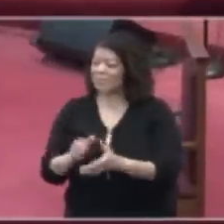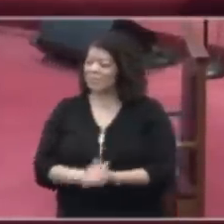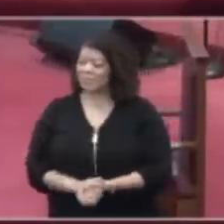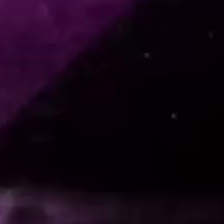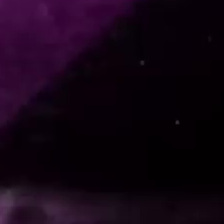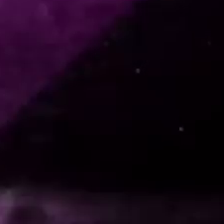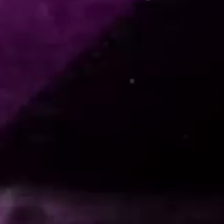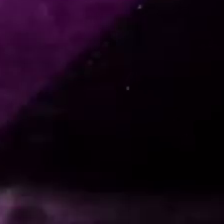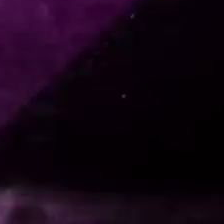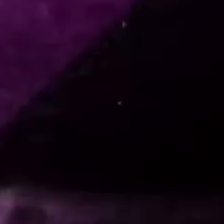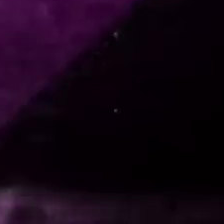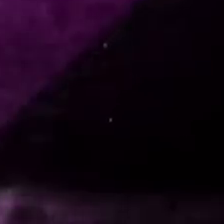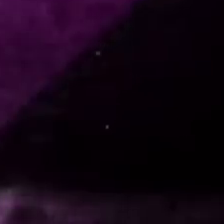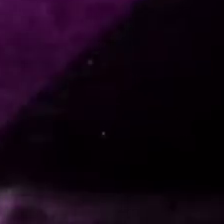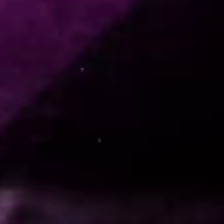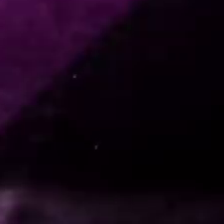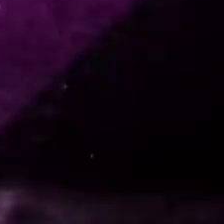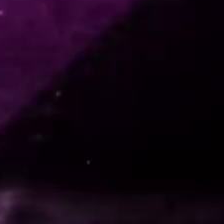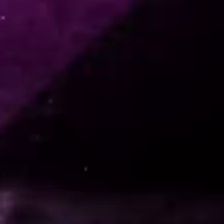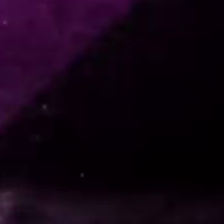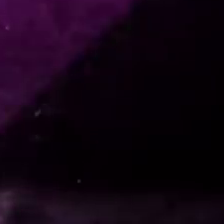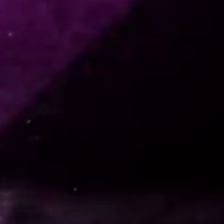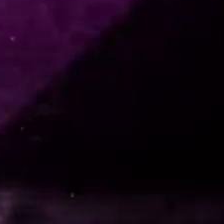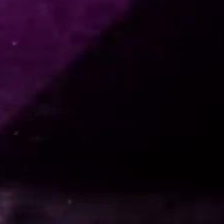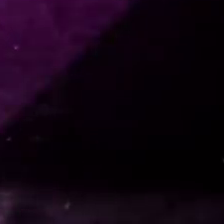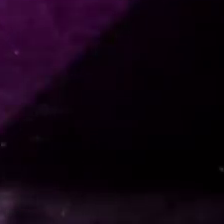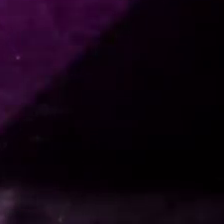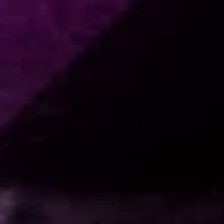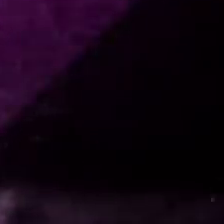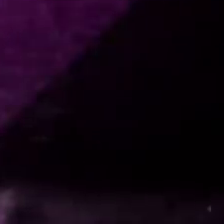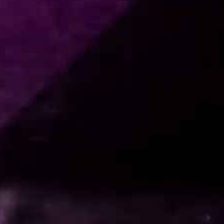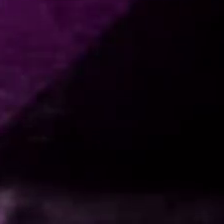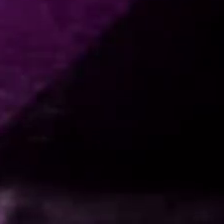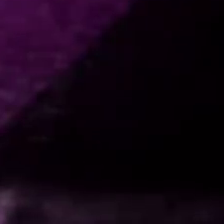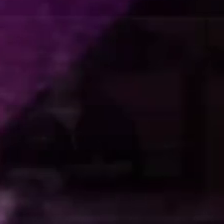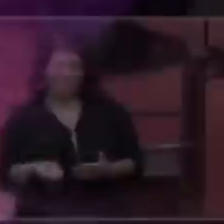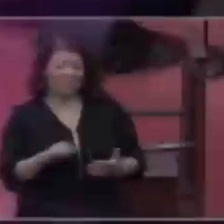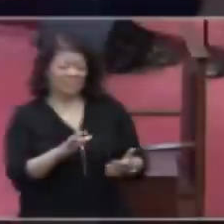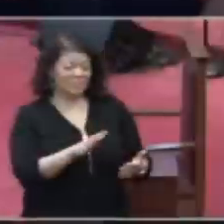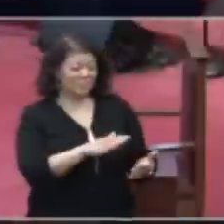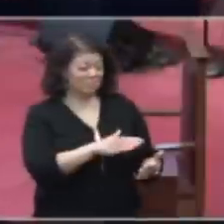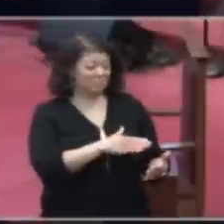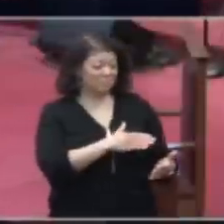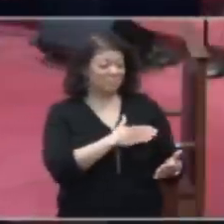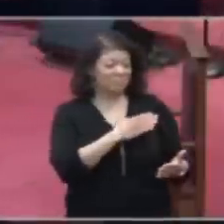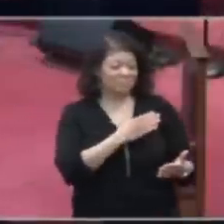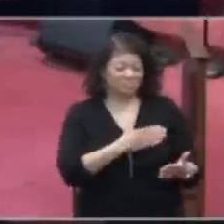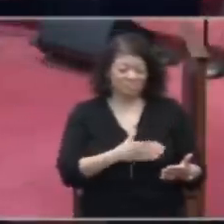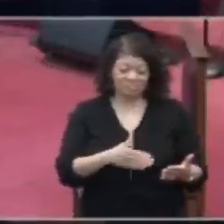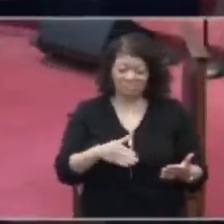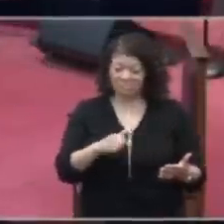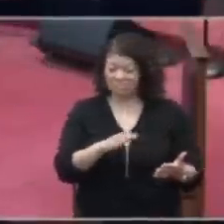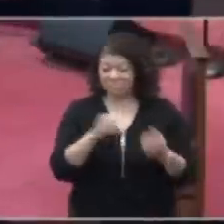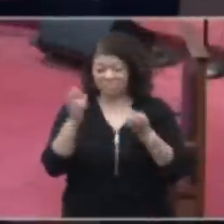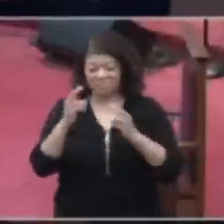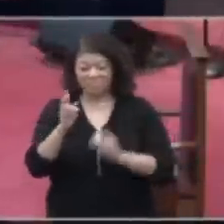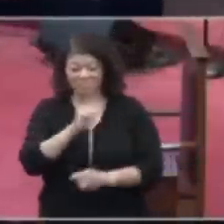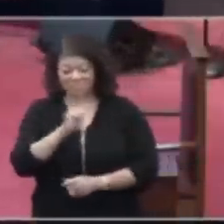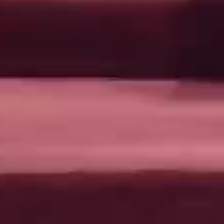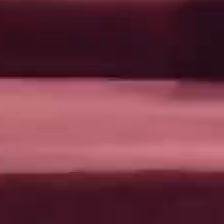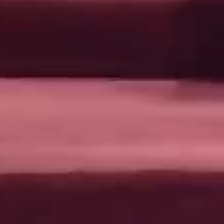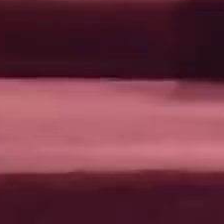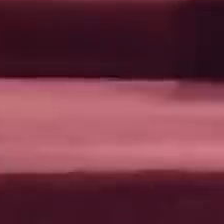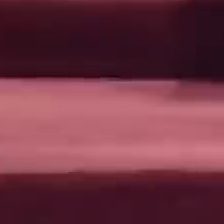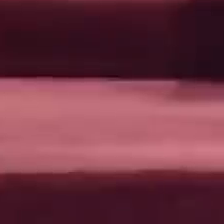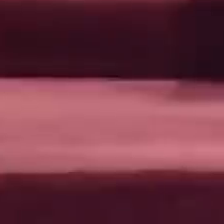heart? Hallelujah. We're going to give him the glory, great things he has done. Let's sing the hymn